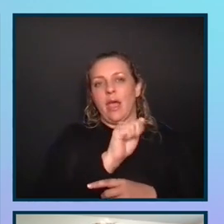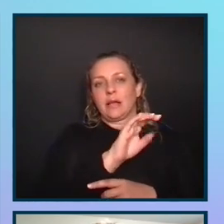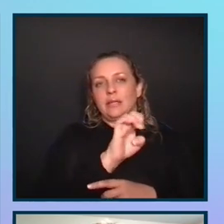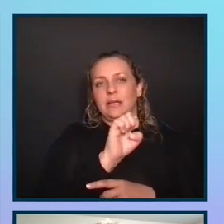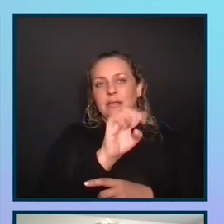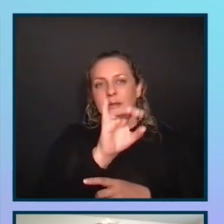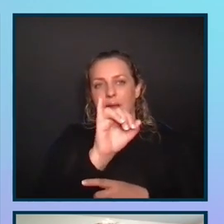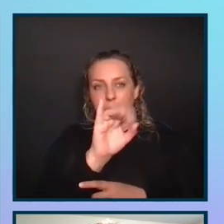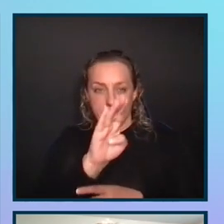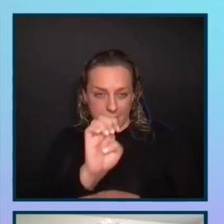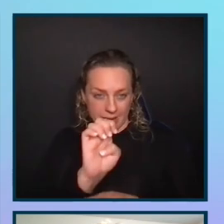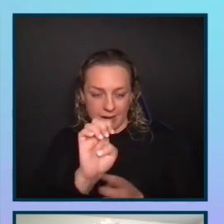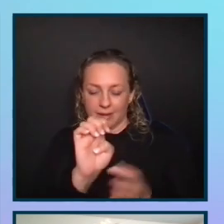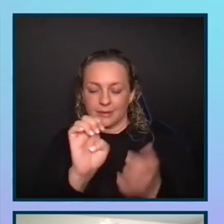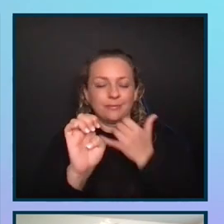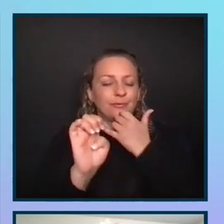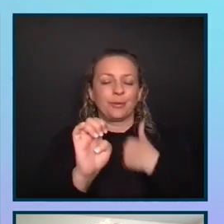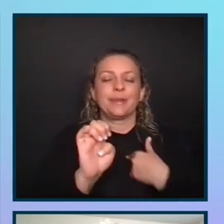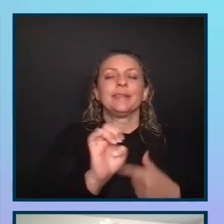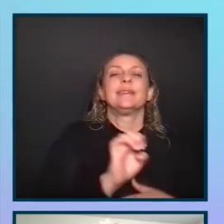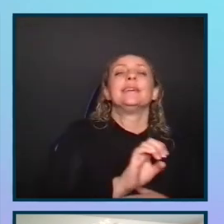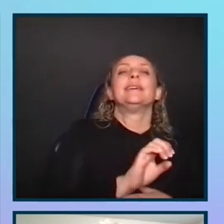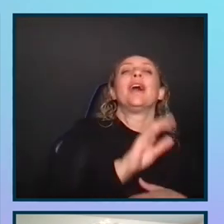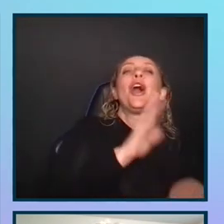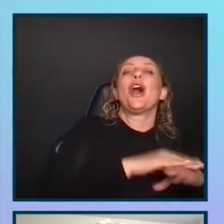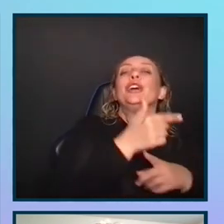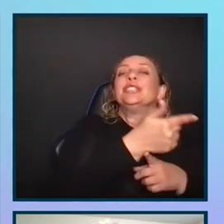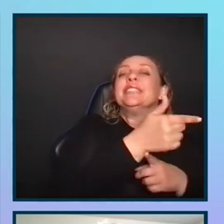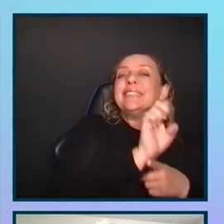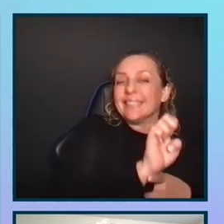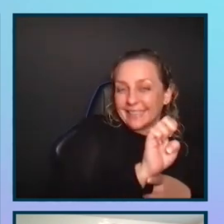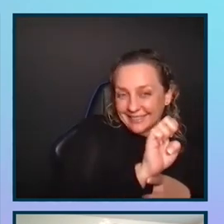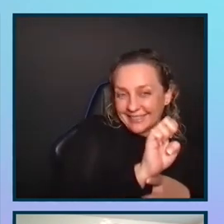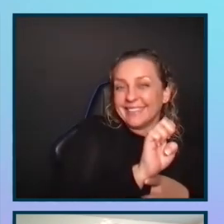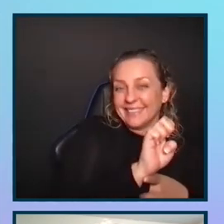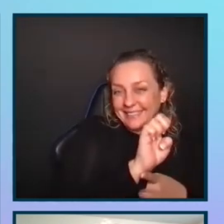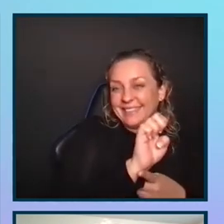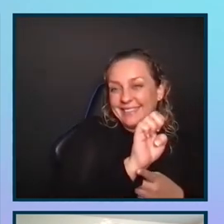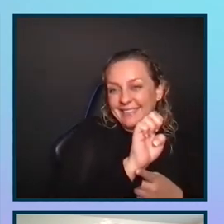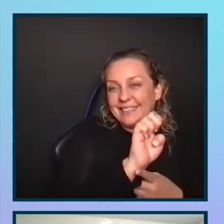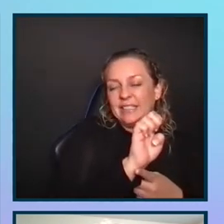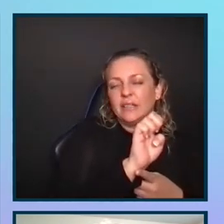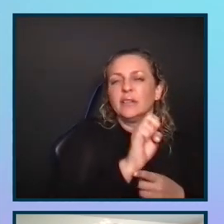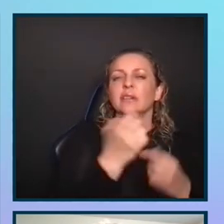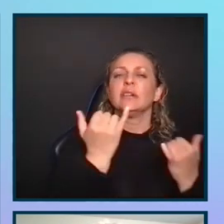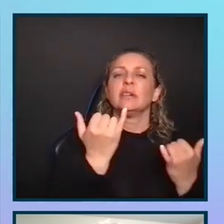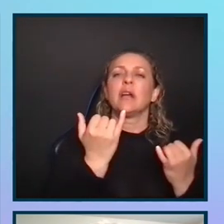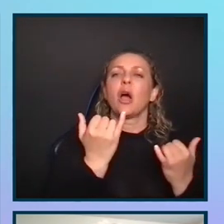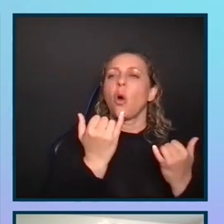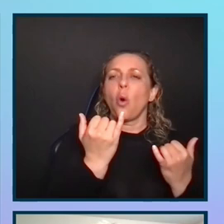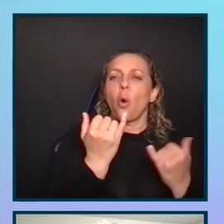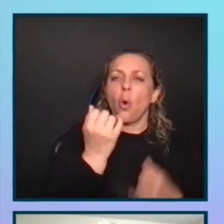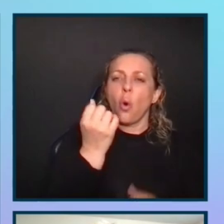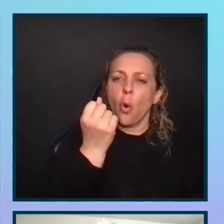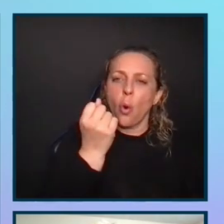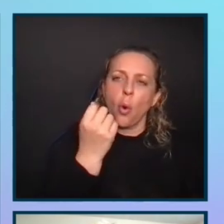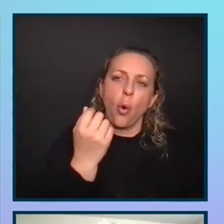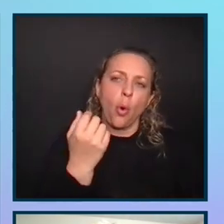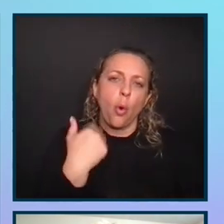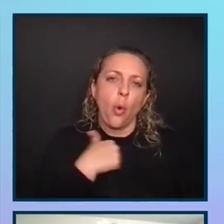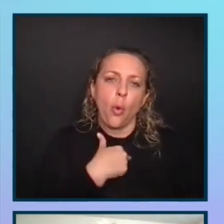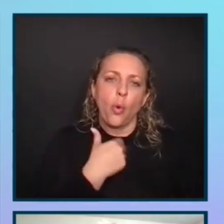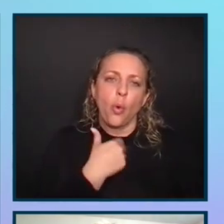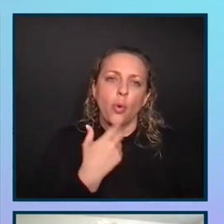I'm sorry, while we can't run the Axe plugin on the GE site, let's try Wave. So let's